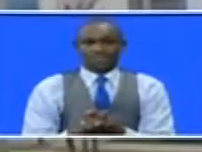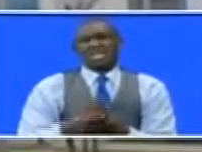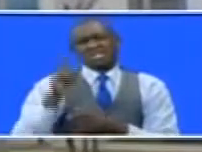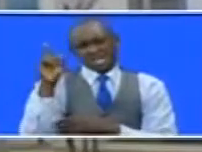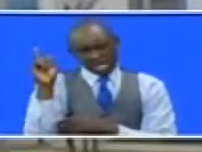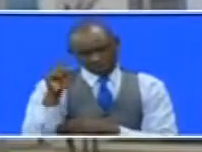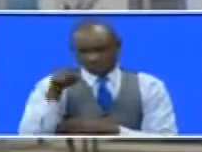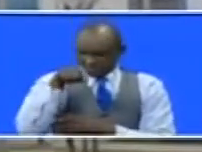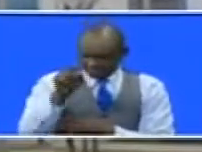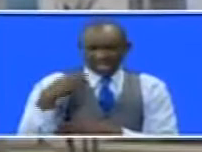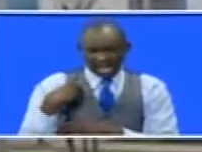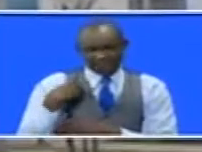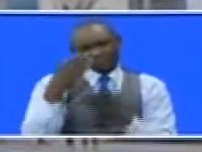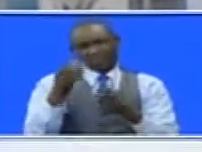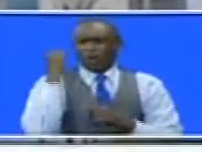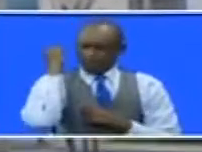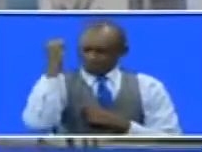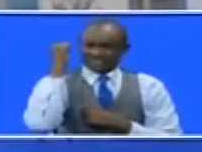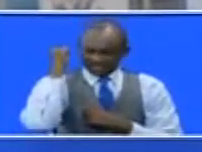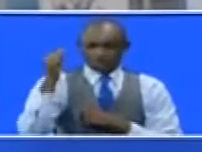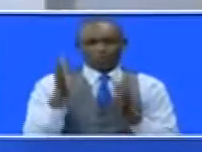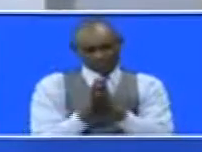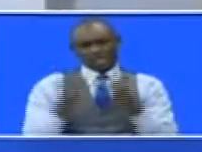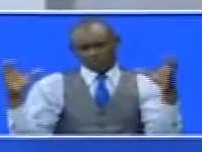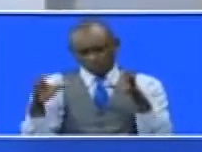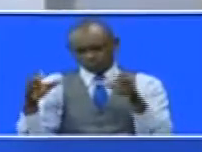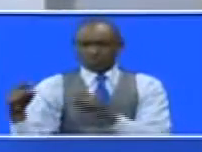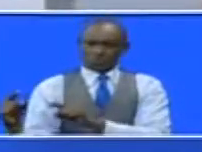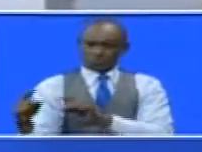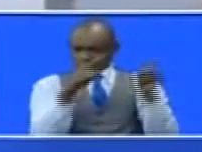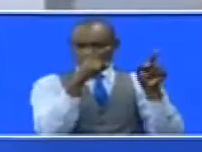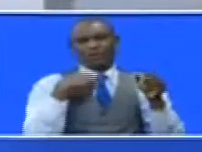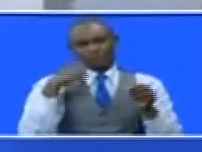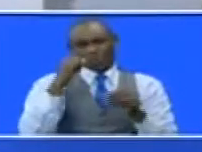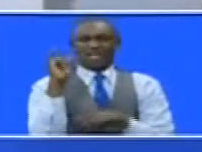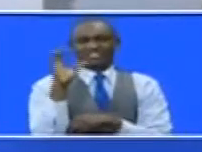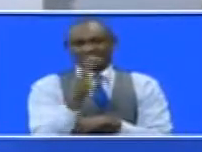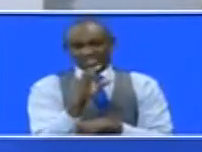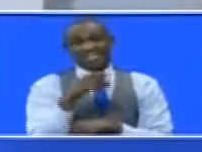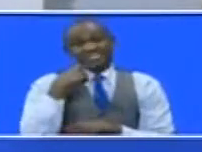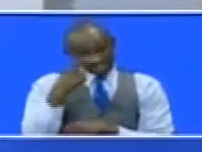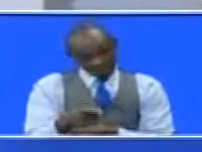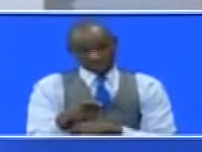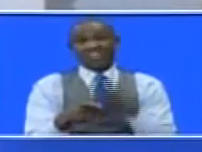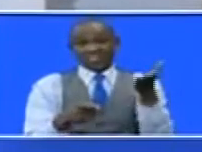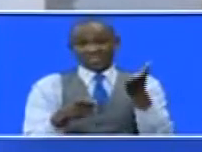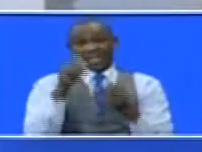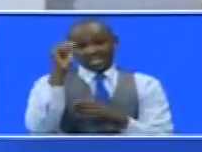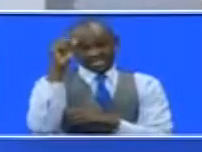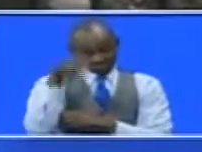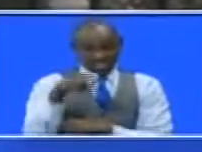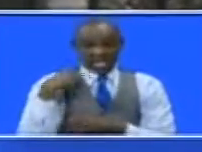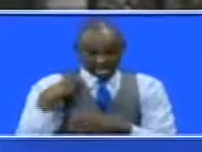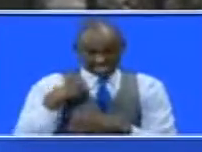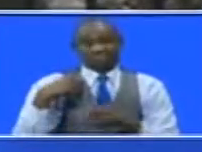Nairobi has dispatched a high-powered political and diplomatic delegation for what it terms as a make-or-break Assembly of State Parties summit at The